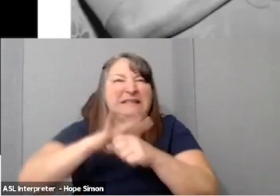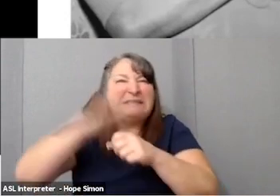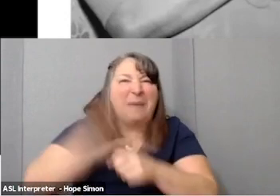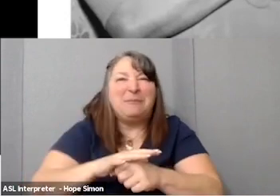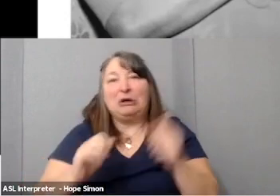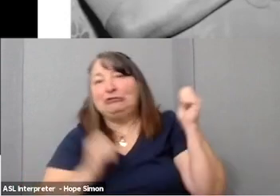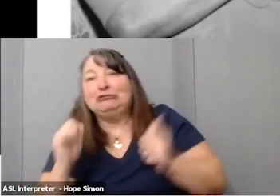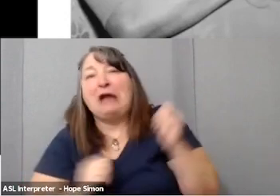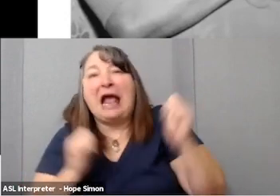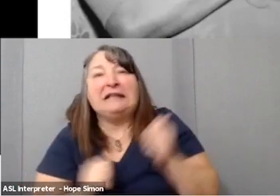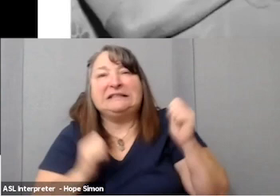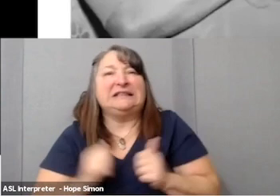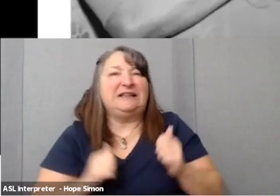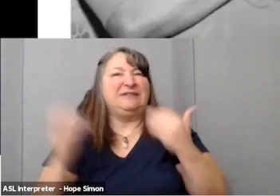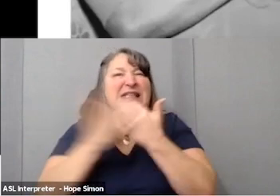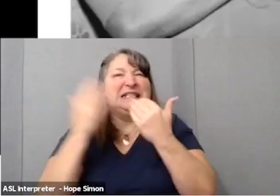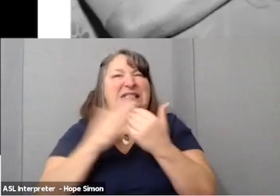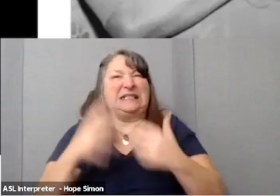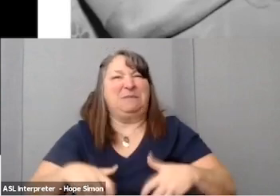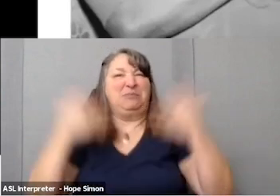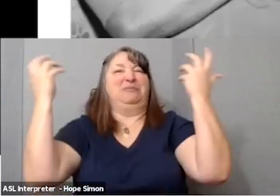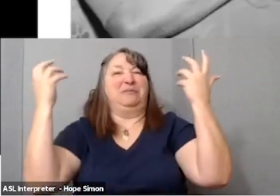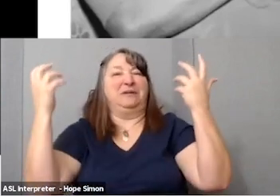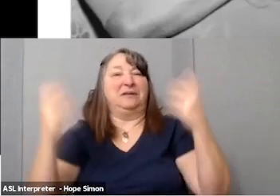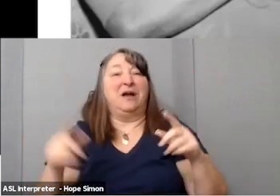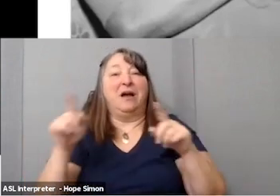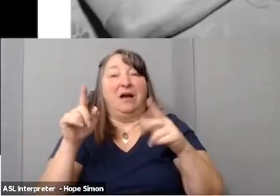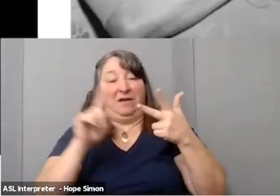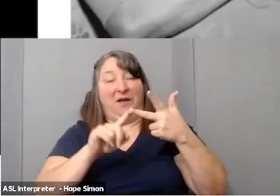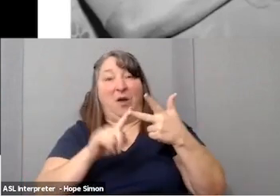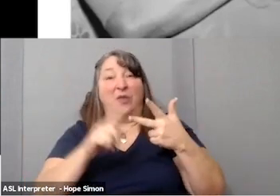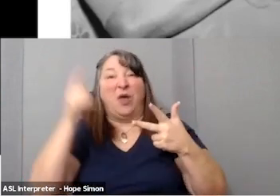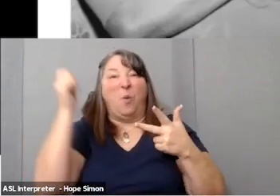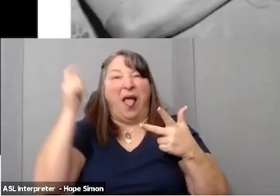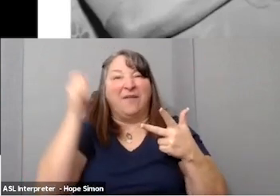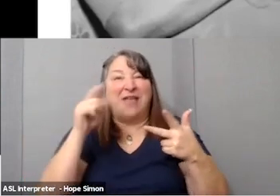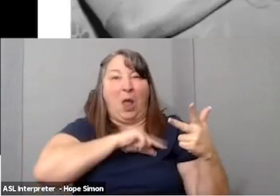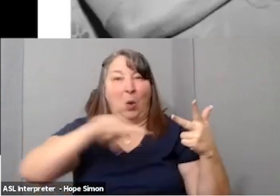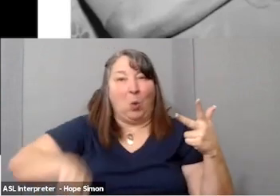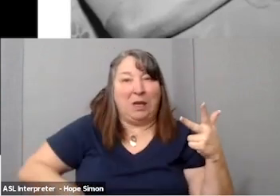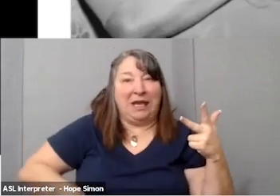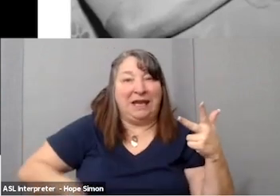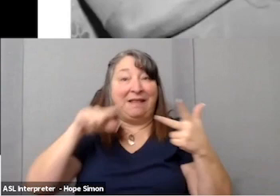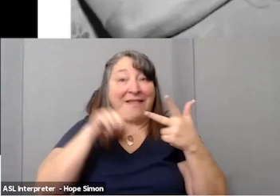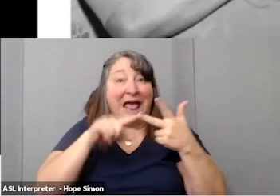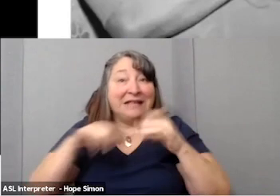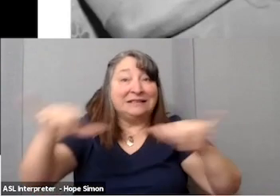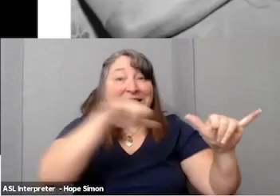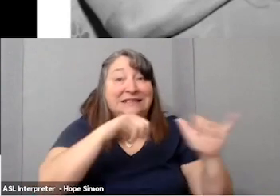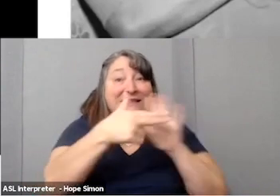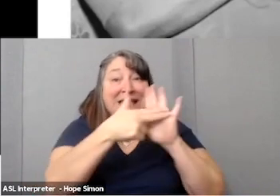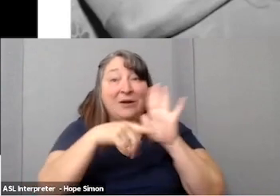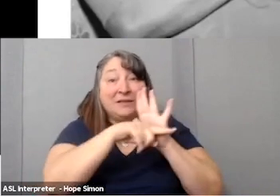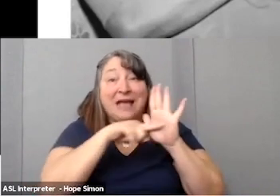others, kind of at the drop of a hat. And also the welfare queen speaks to the stereotype that Black women are dependent